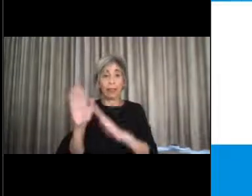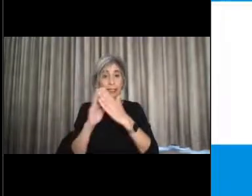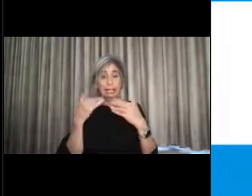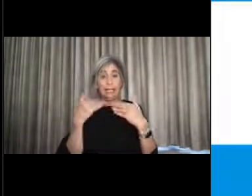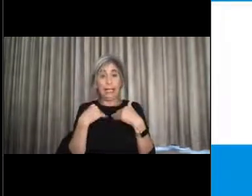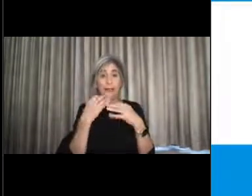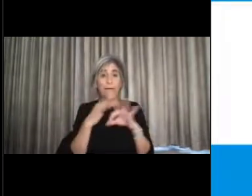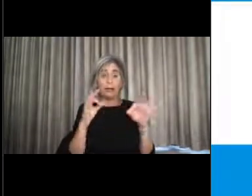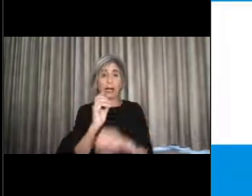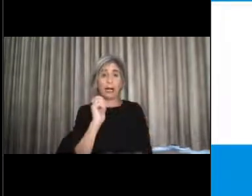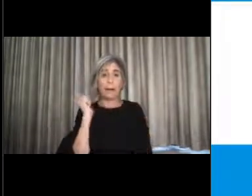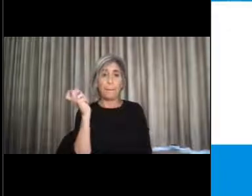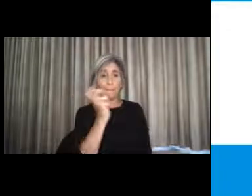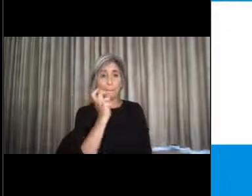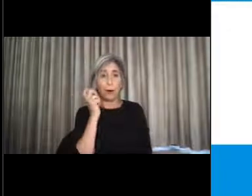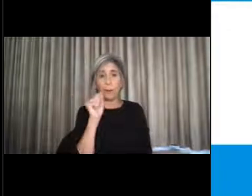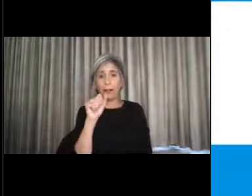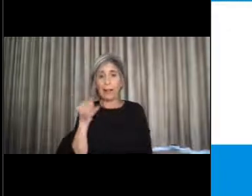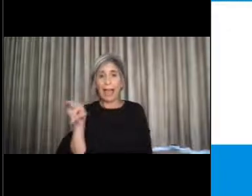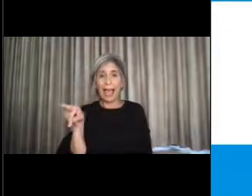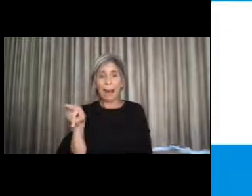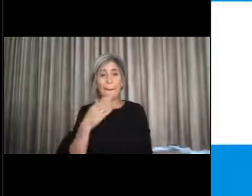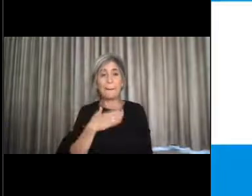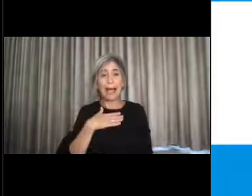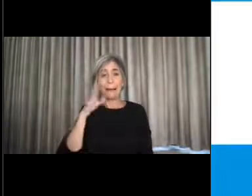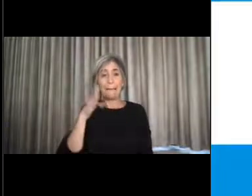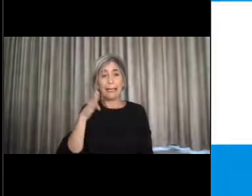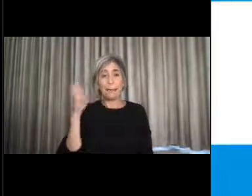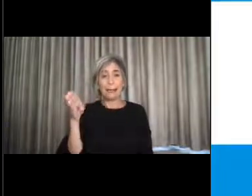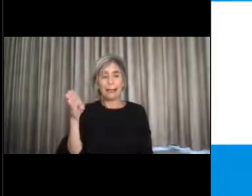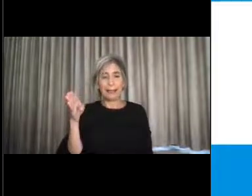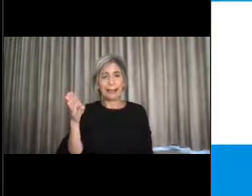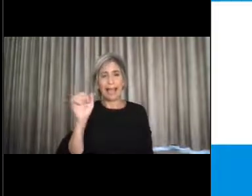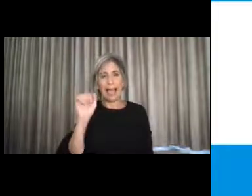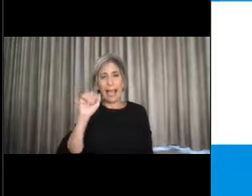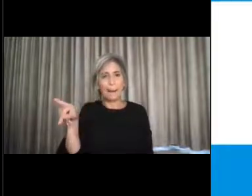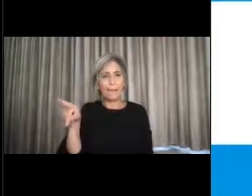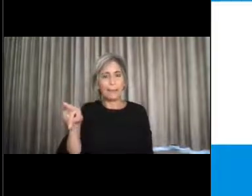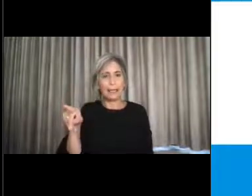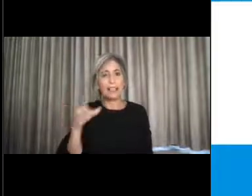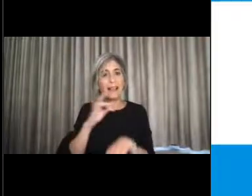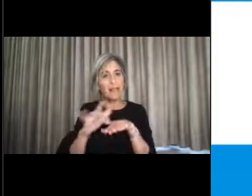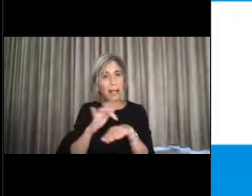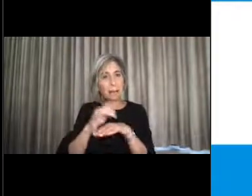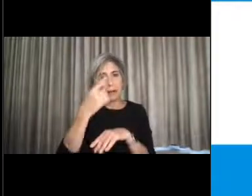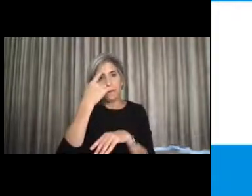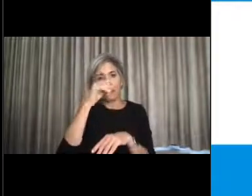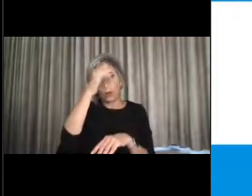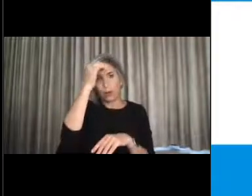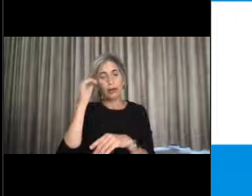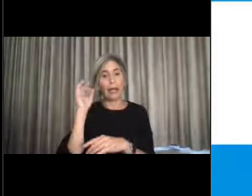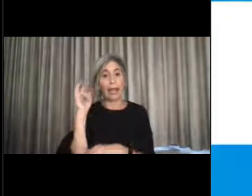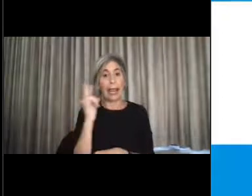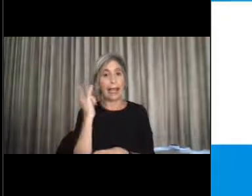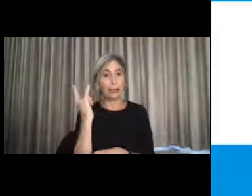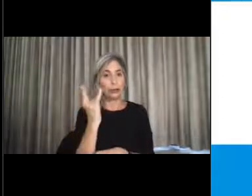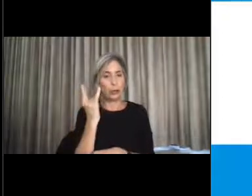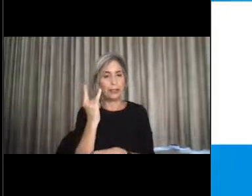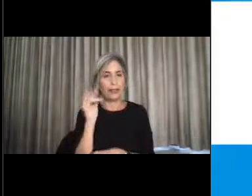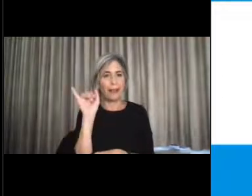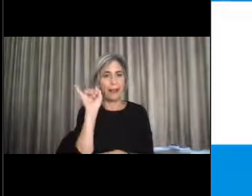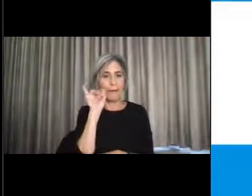app. It's called My BB or My Boynton Beach app. It's available for both Android and iPhone users,